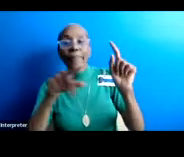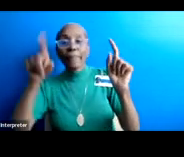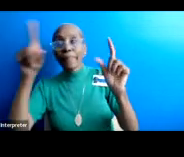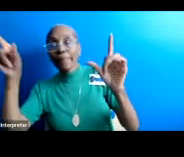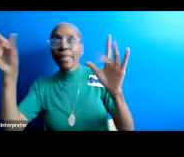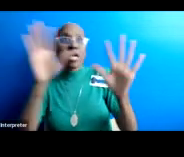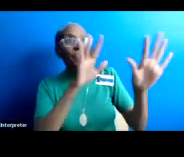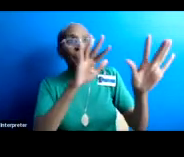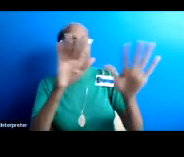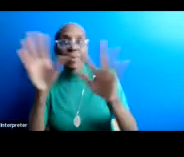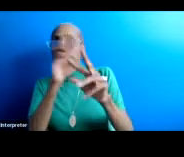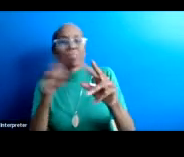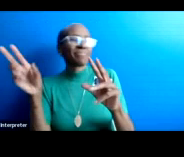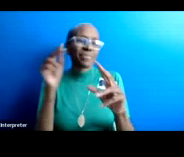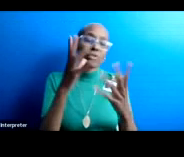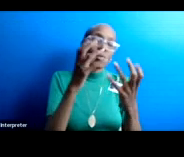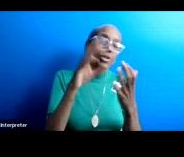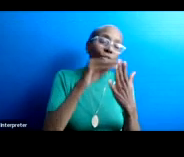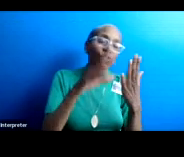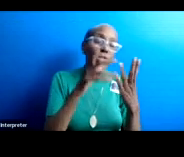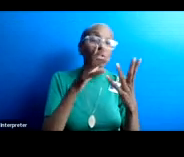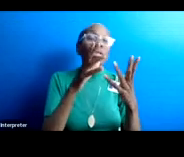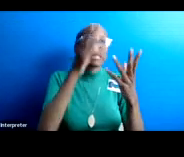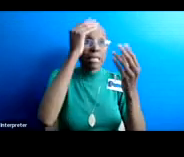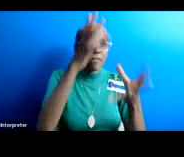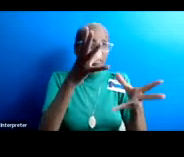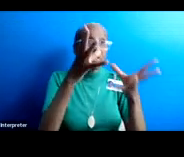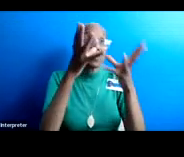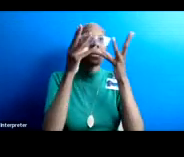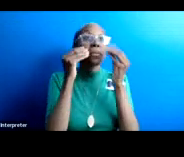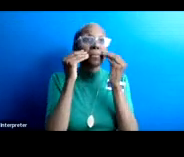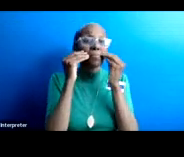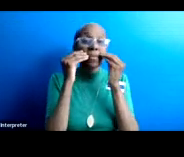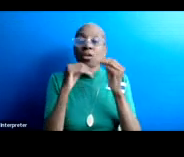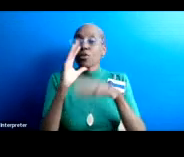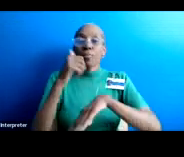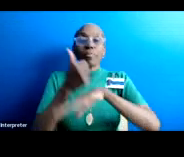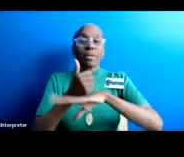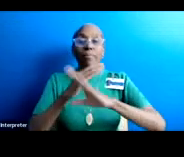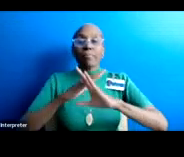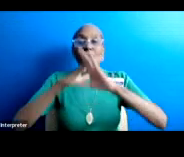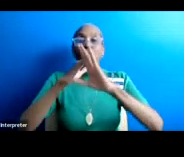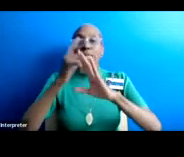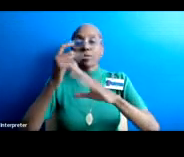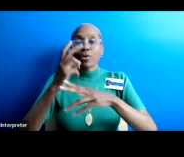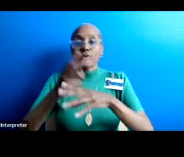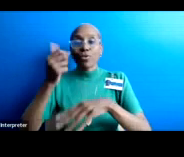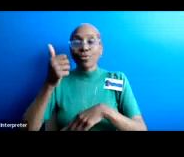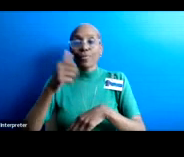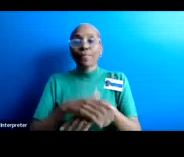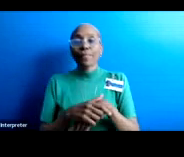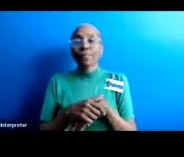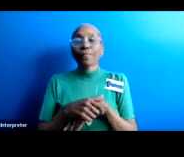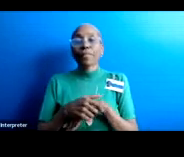can find. You want your students to take in the information, so don't put up a barrier that makes it slightly harder.